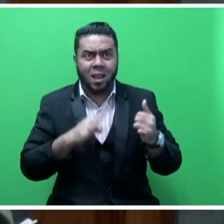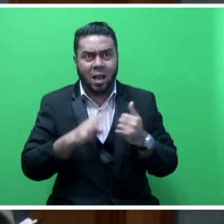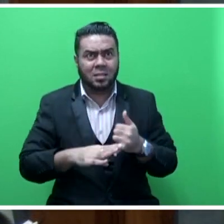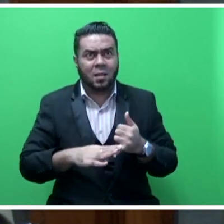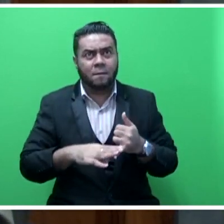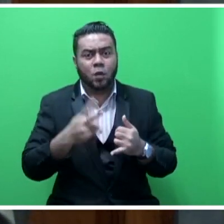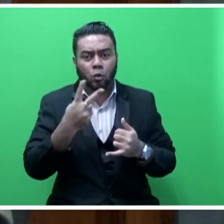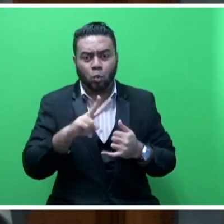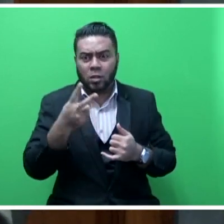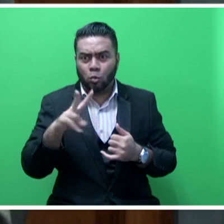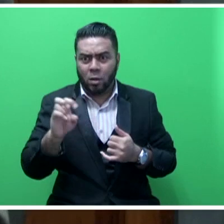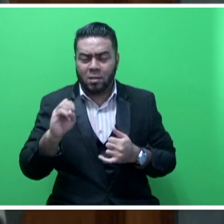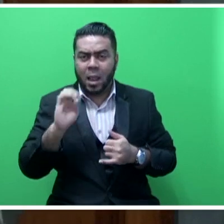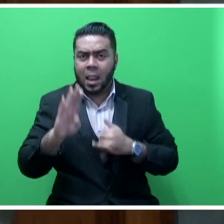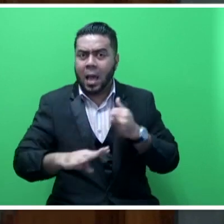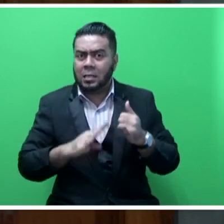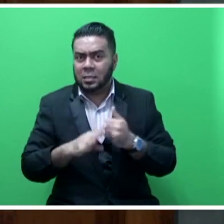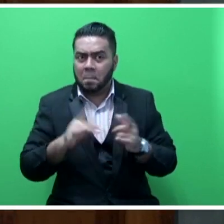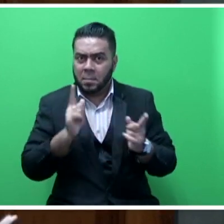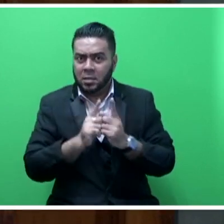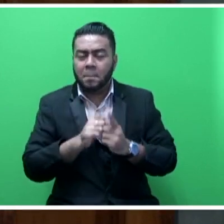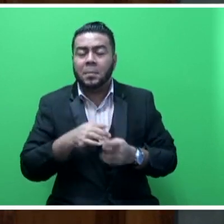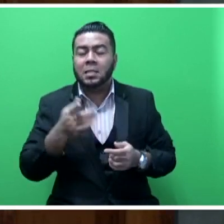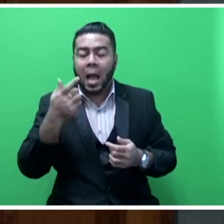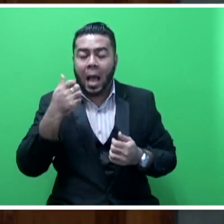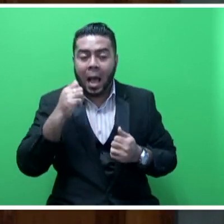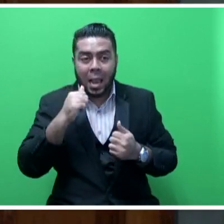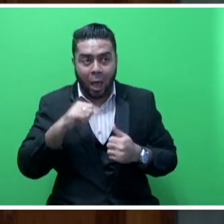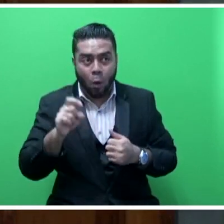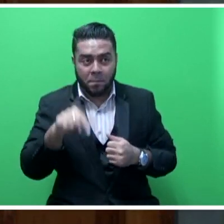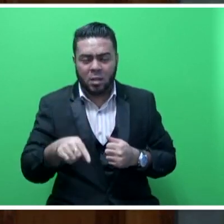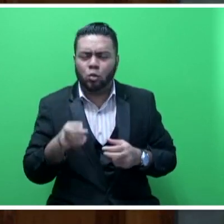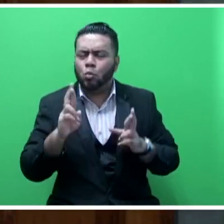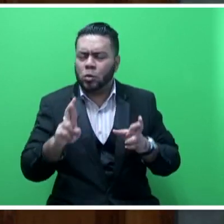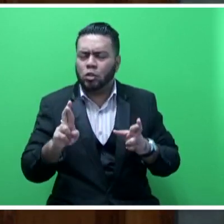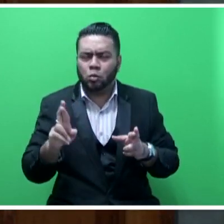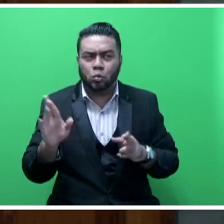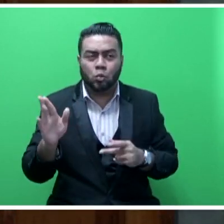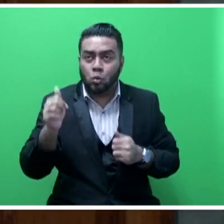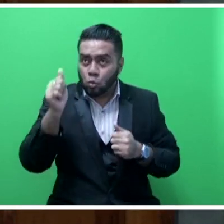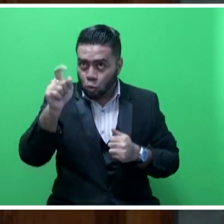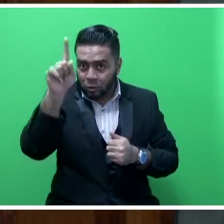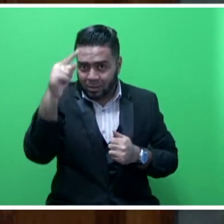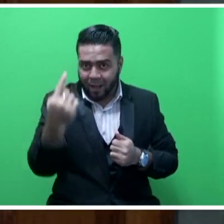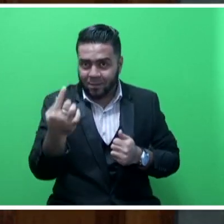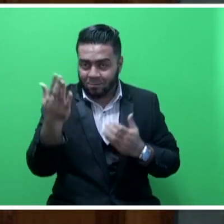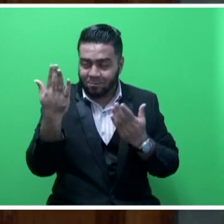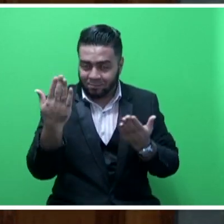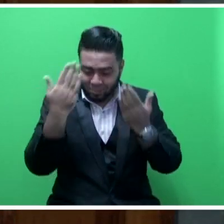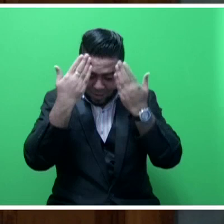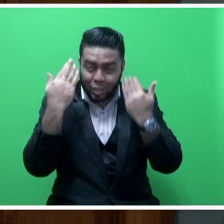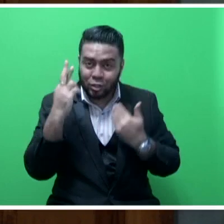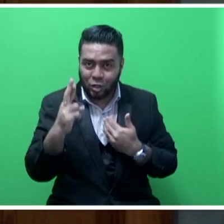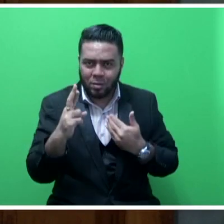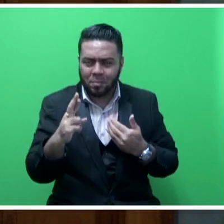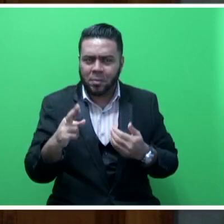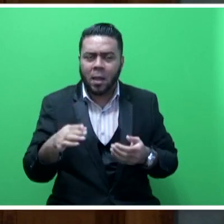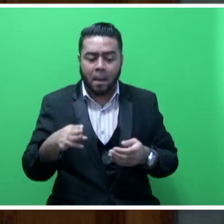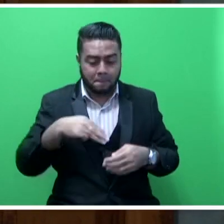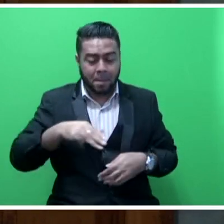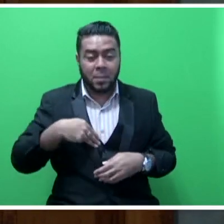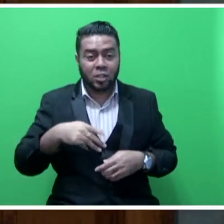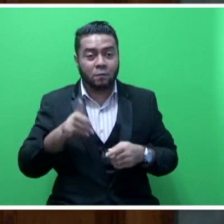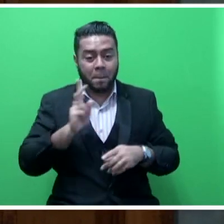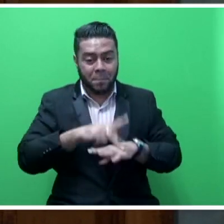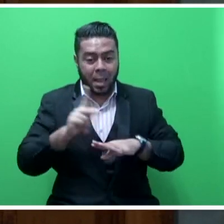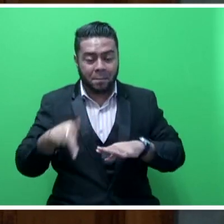Parliament for 2020, please allow me to wish you your good self, Honourable Speaker, sir, members of